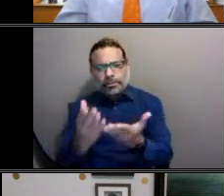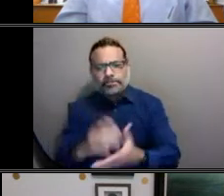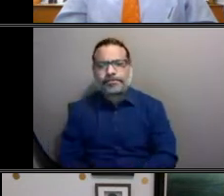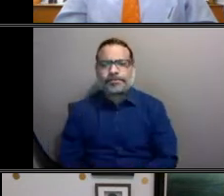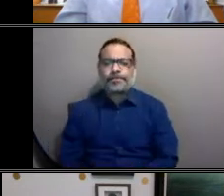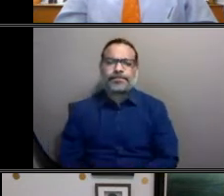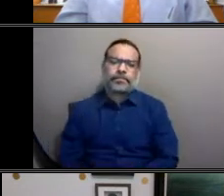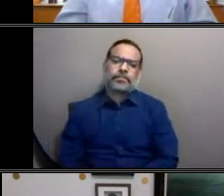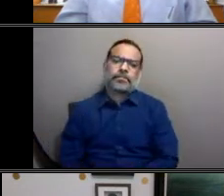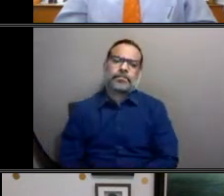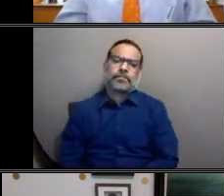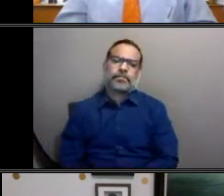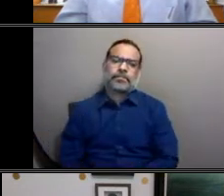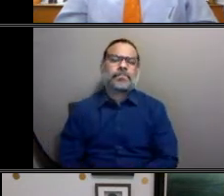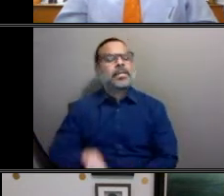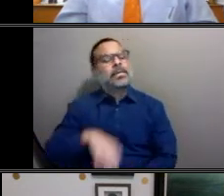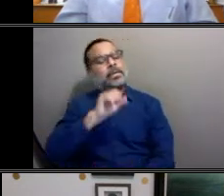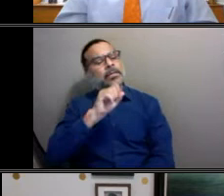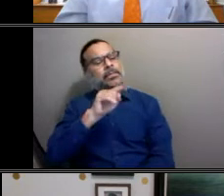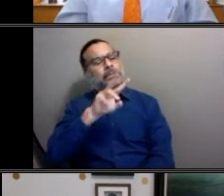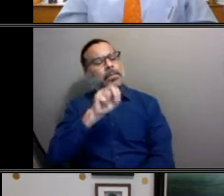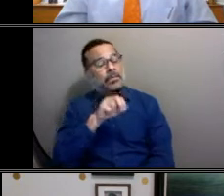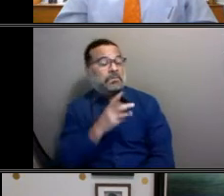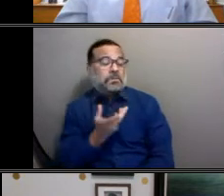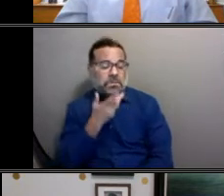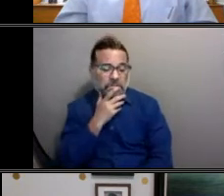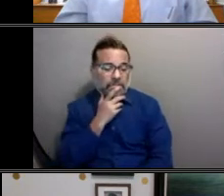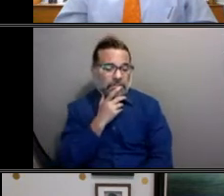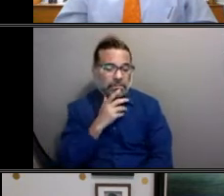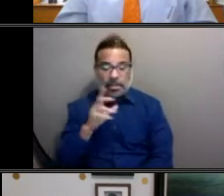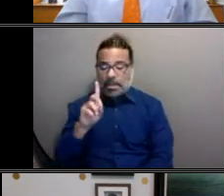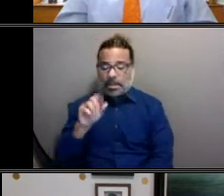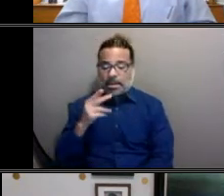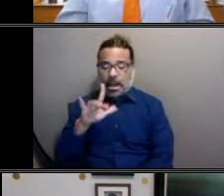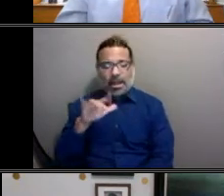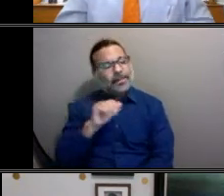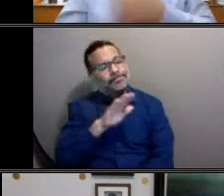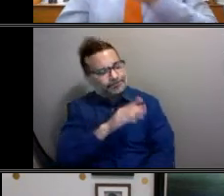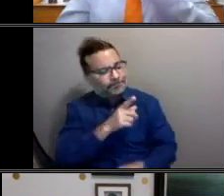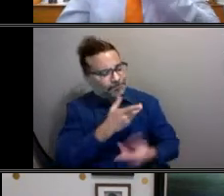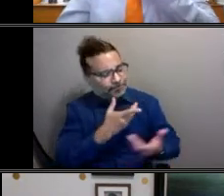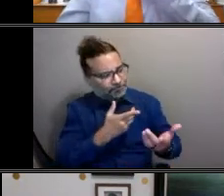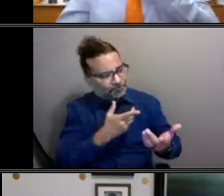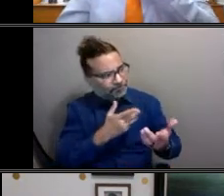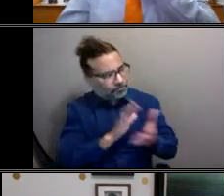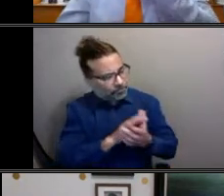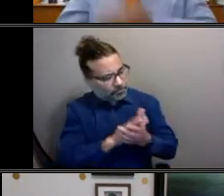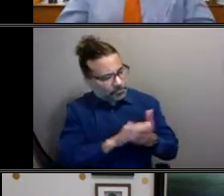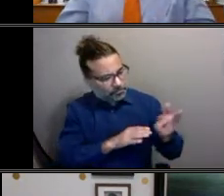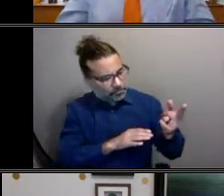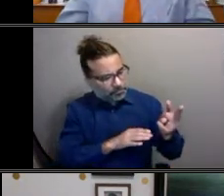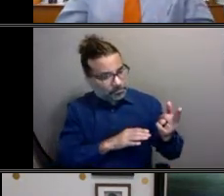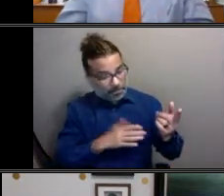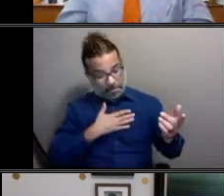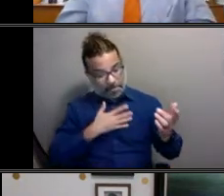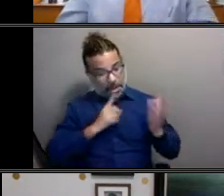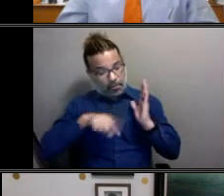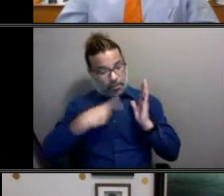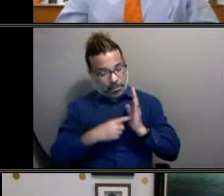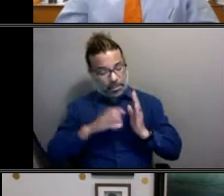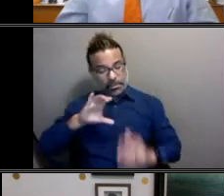Well, Dalia, I would say that certainly in my role as a